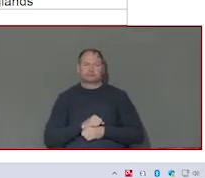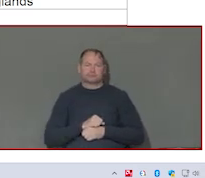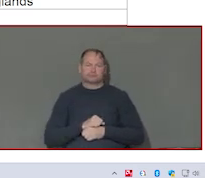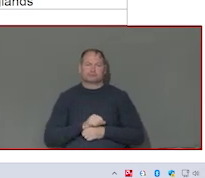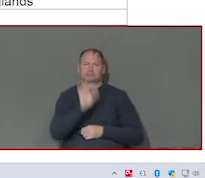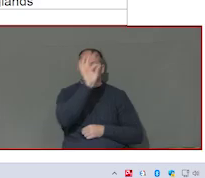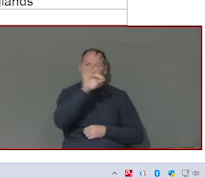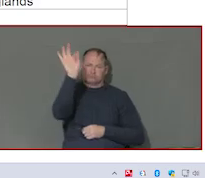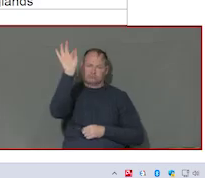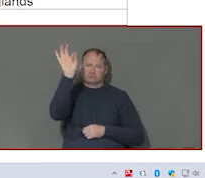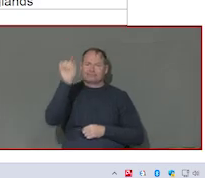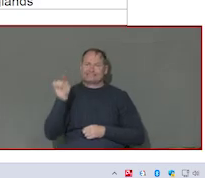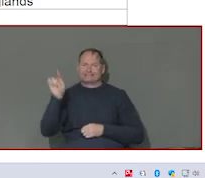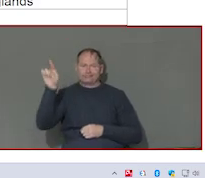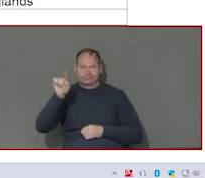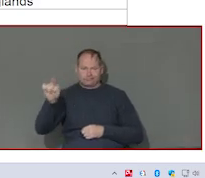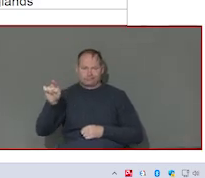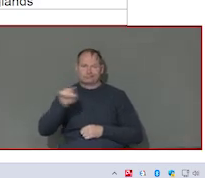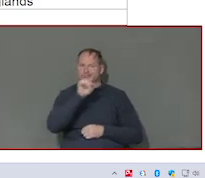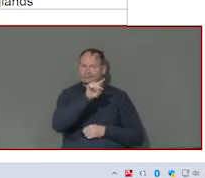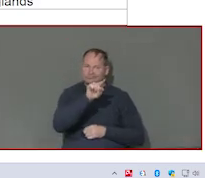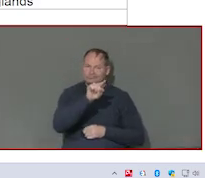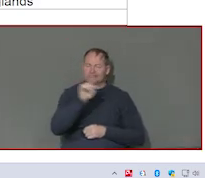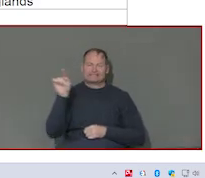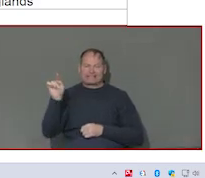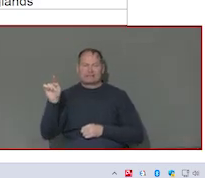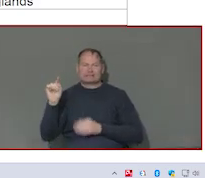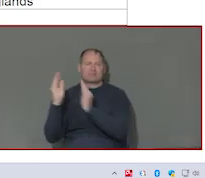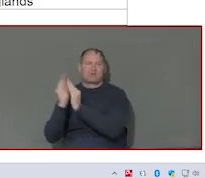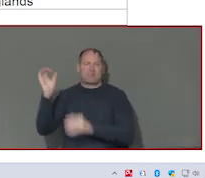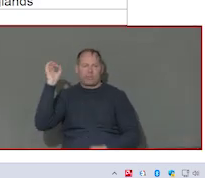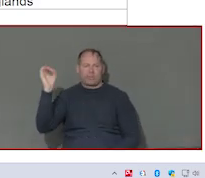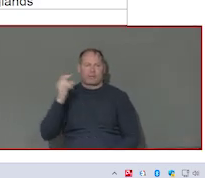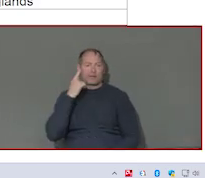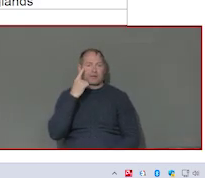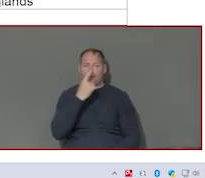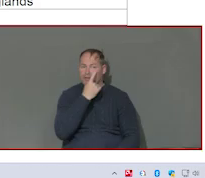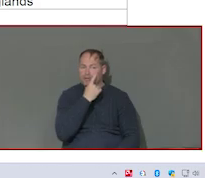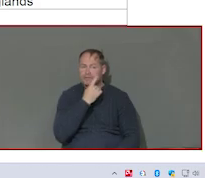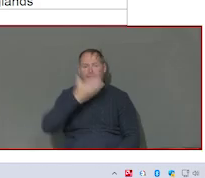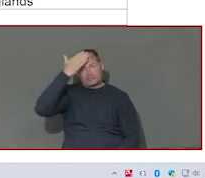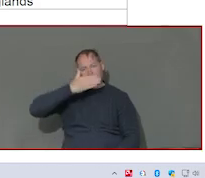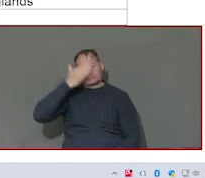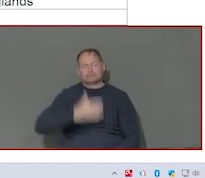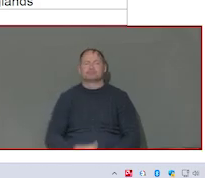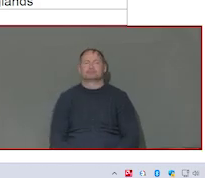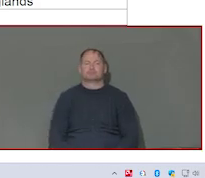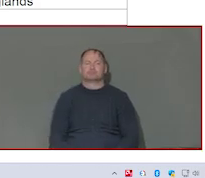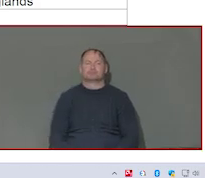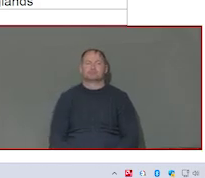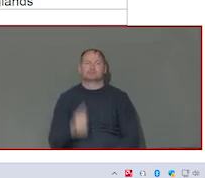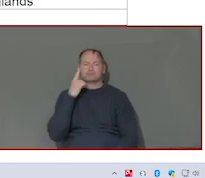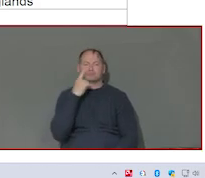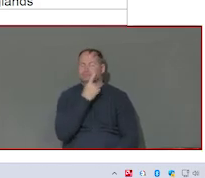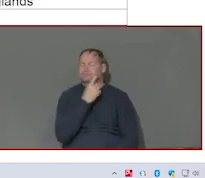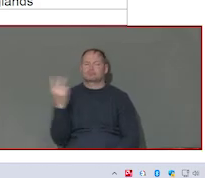So, if you just write large brain, no mark will be allocated. 2 eyes in front of the head, not just